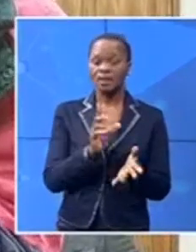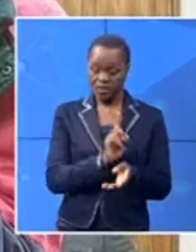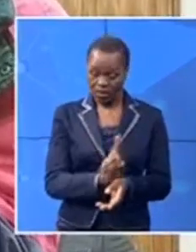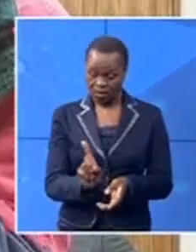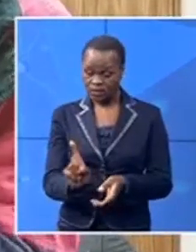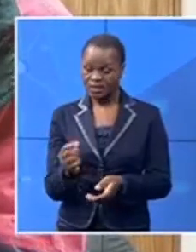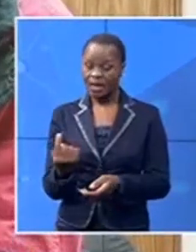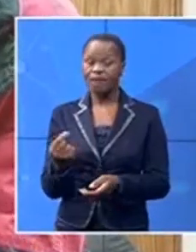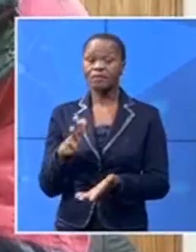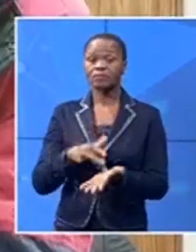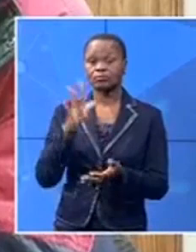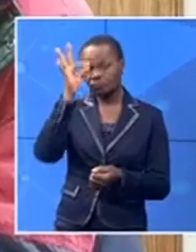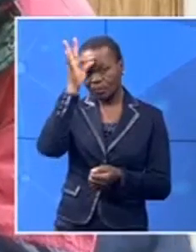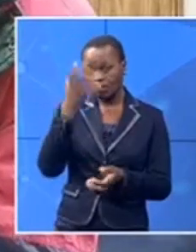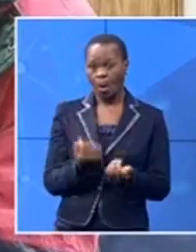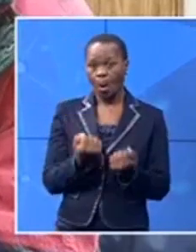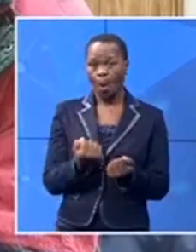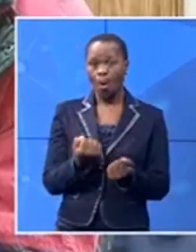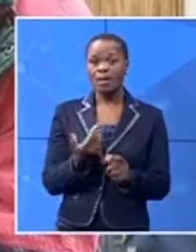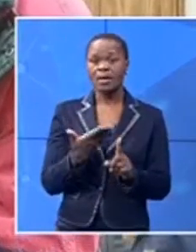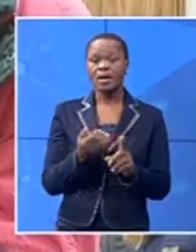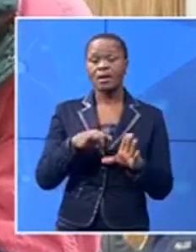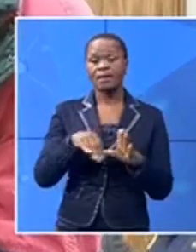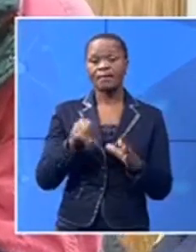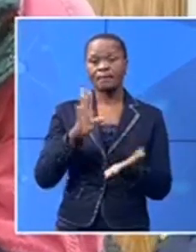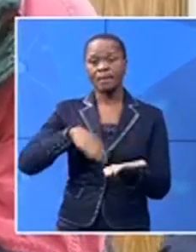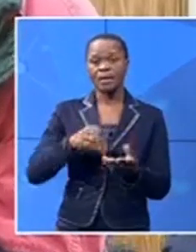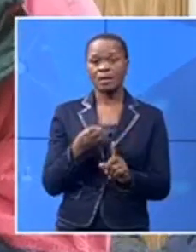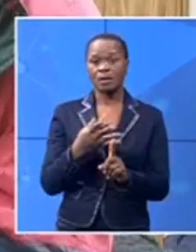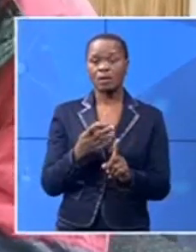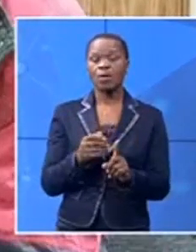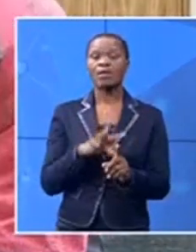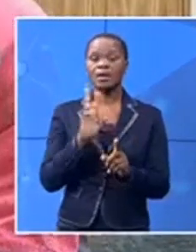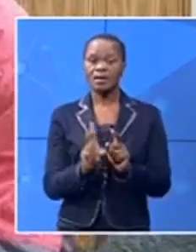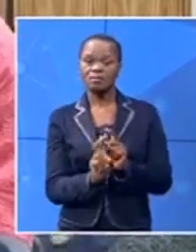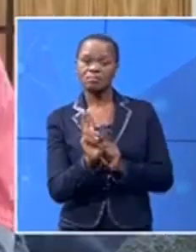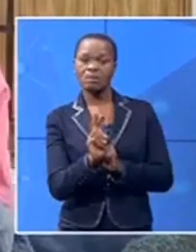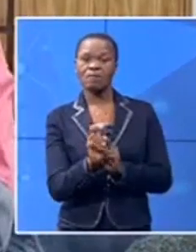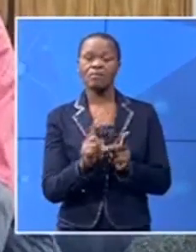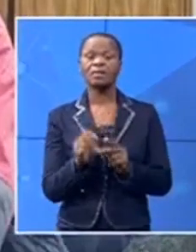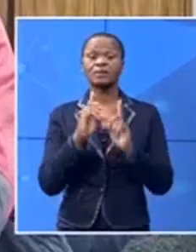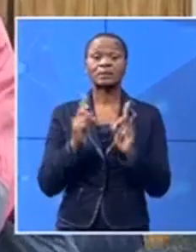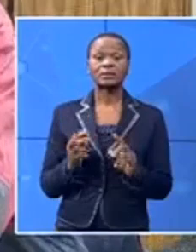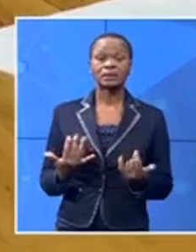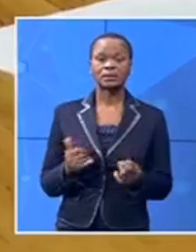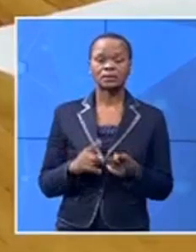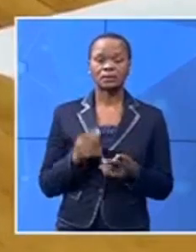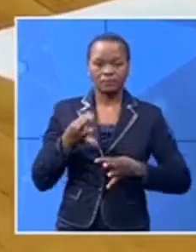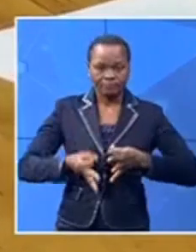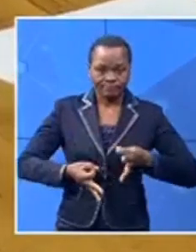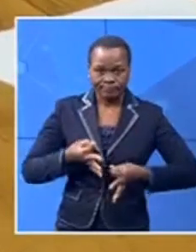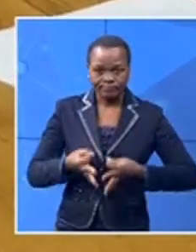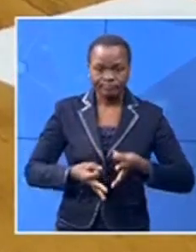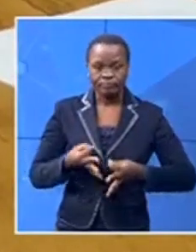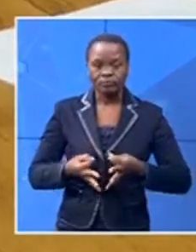Ekhotho umbuso uthe umchunu angakhutshwa ngebheyili ngombana angeqa. Kanti khulukhulu namhlanje bebahlathulula